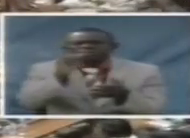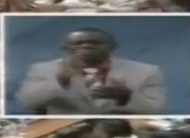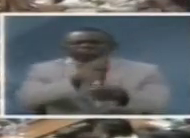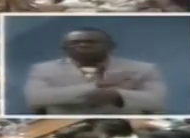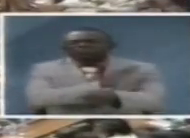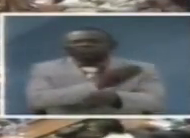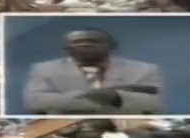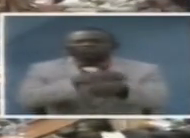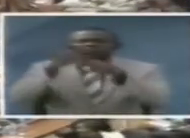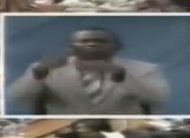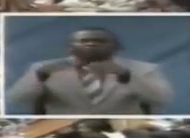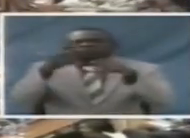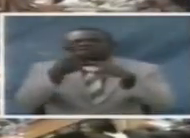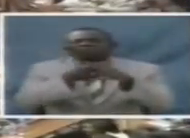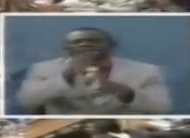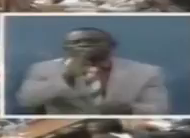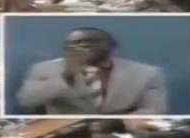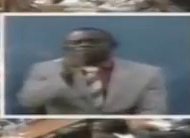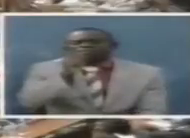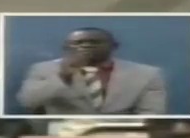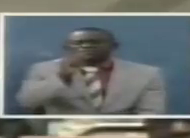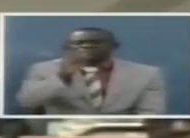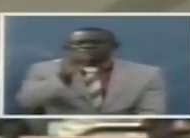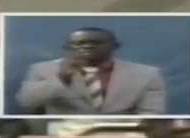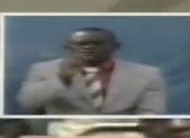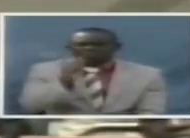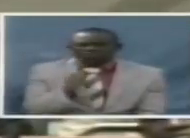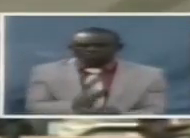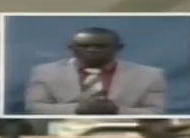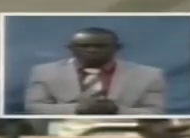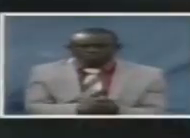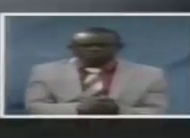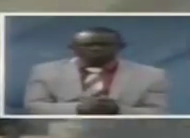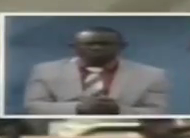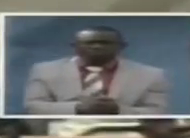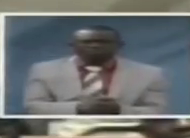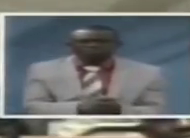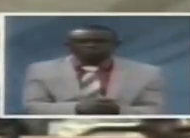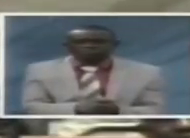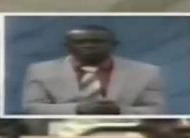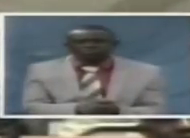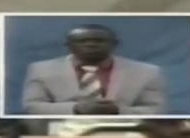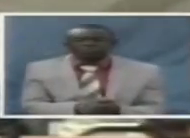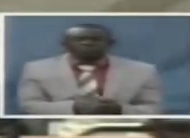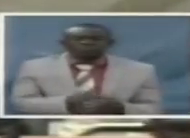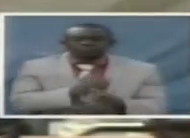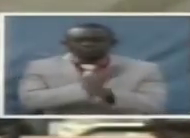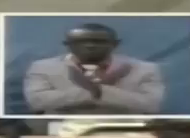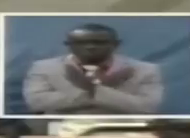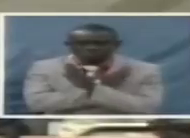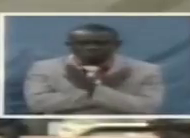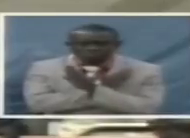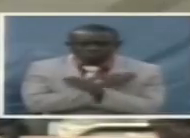power project. In addition, Mr. Speaker, government has continued to work on